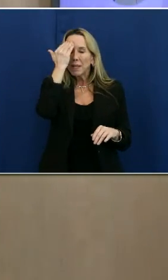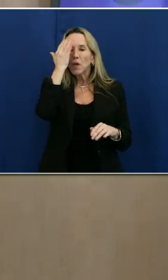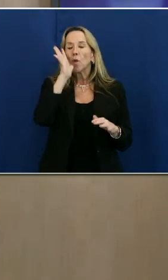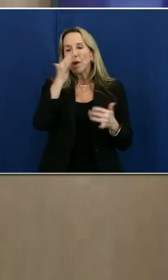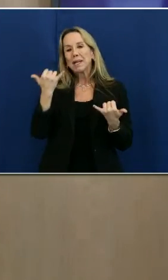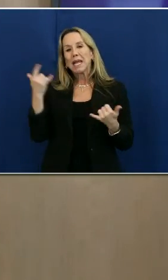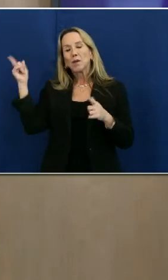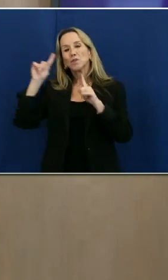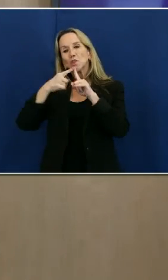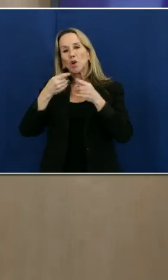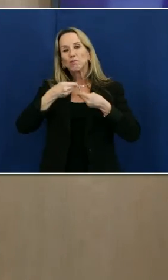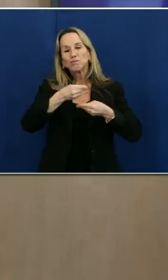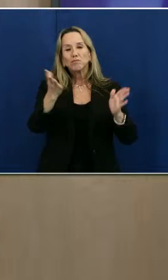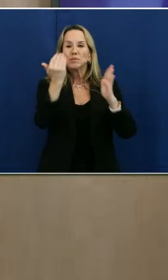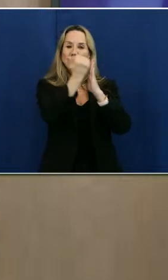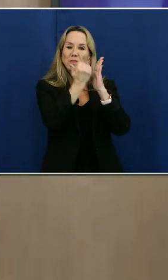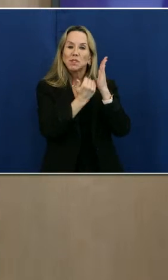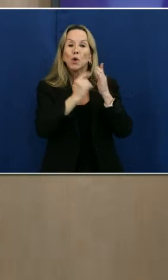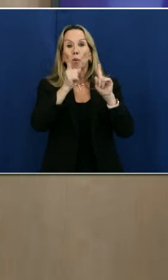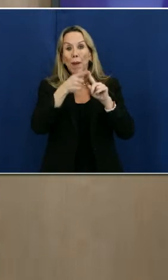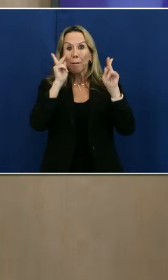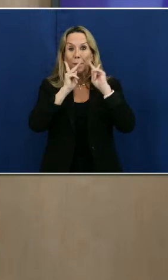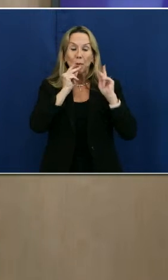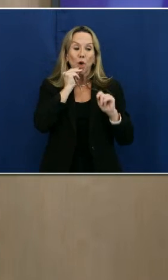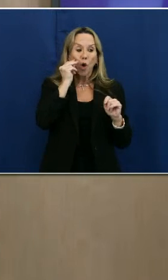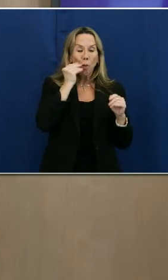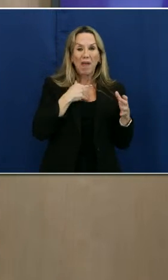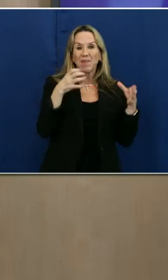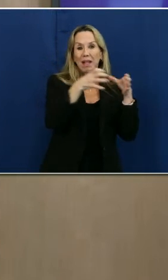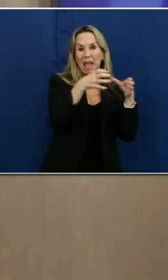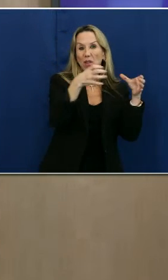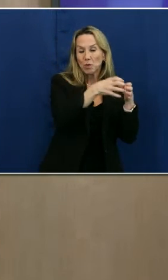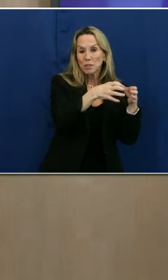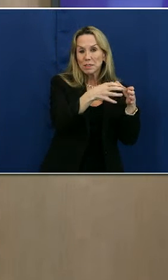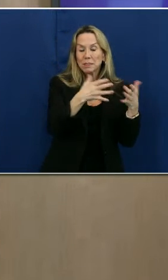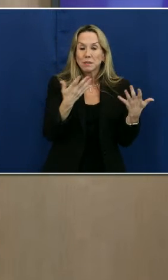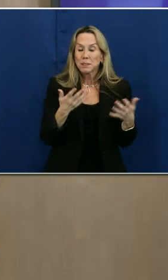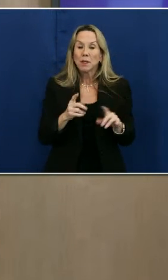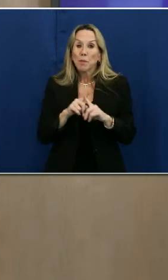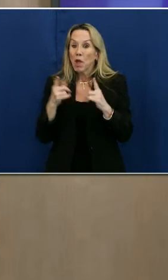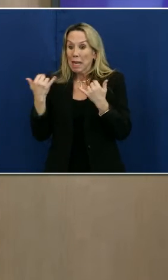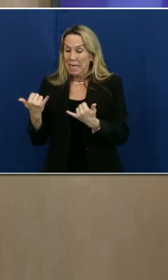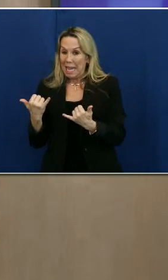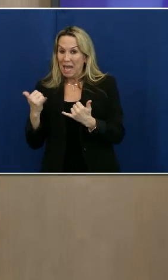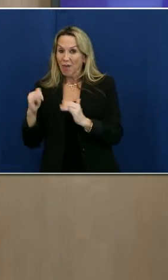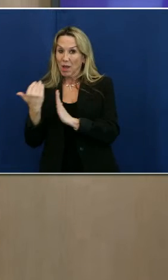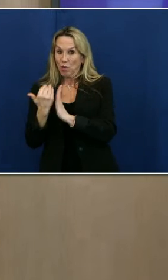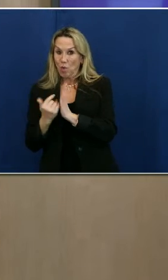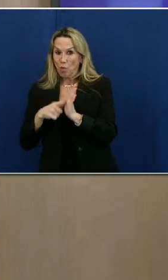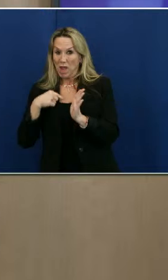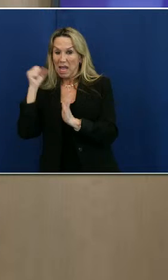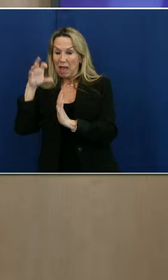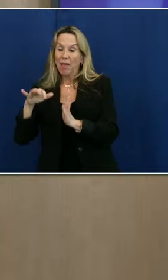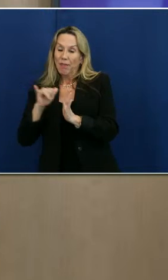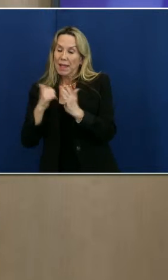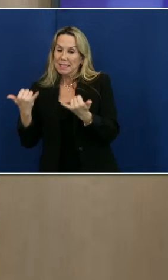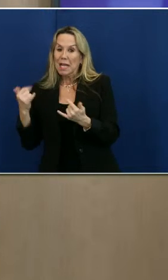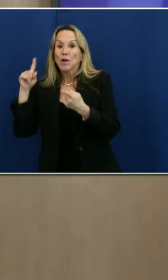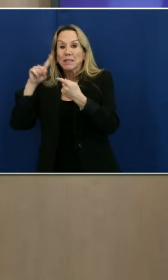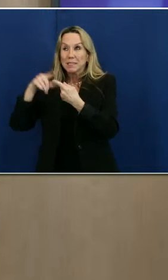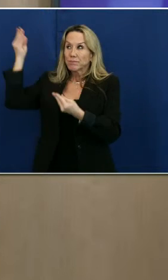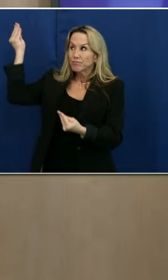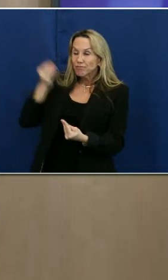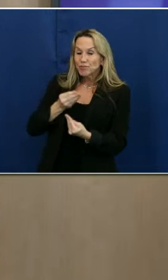guidance for gatherings coming out, but for right now, that's the guidance. And so these are